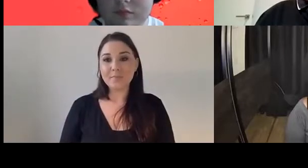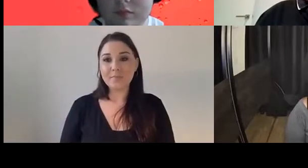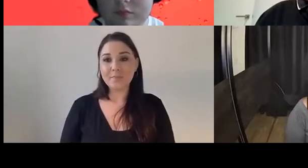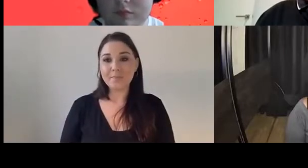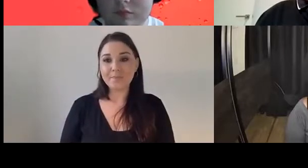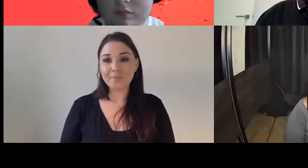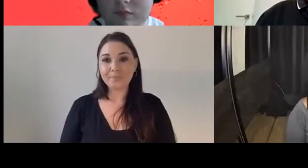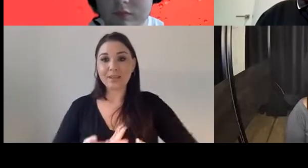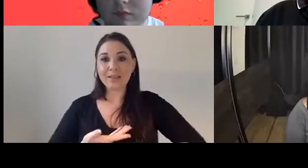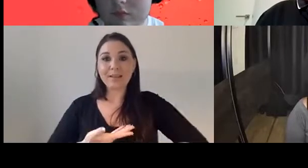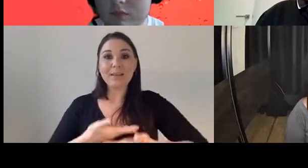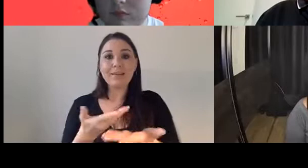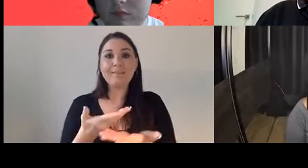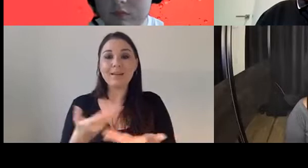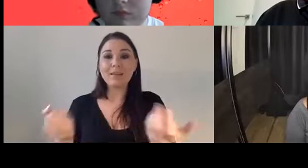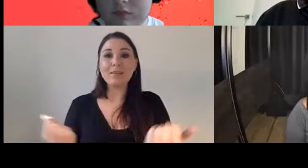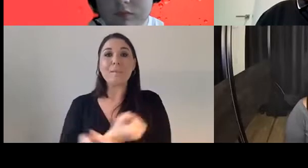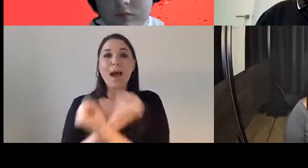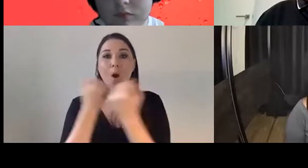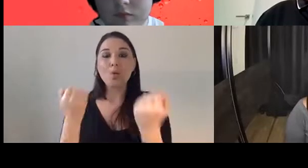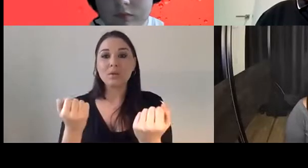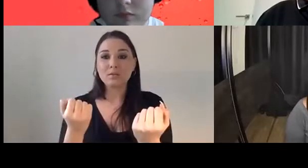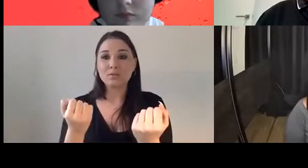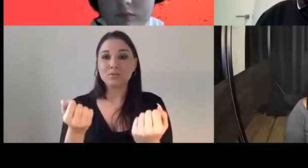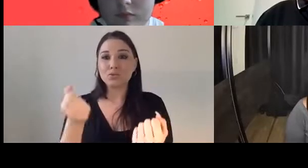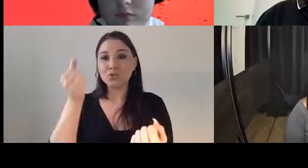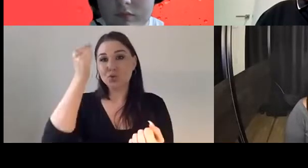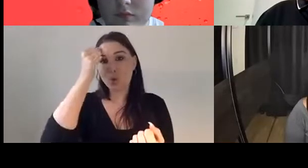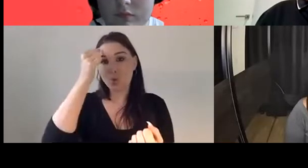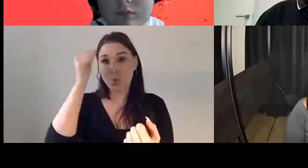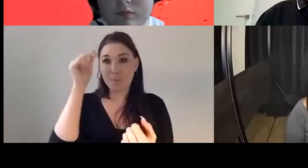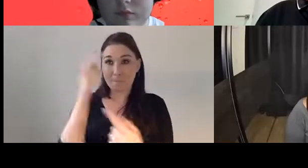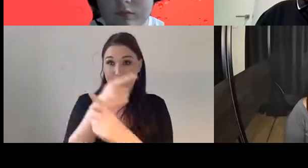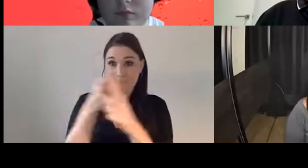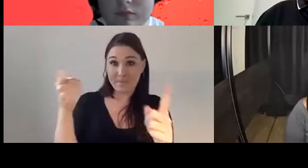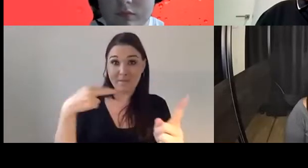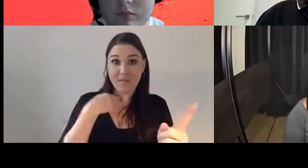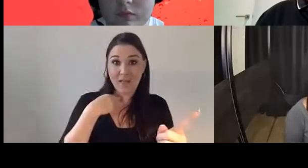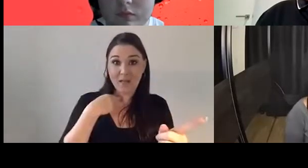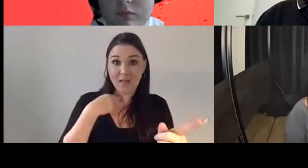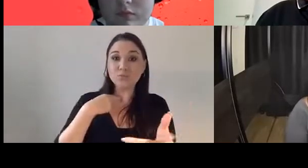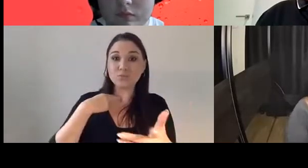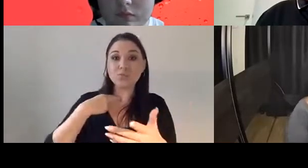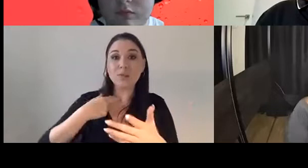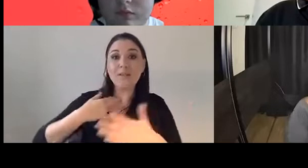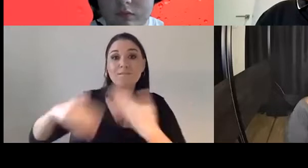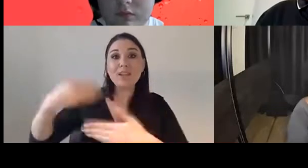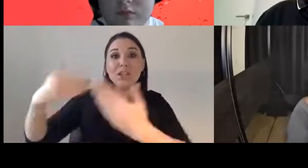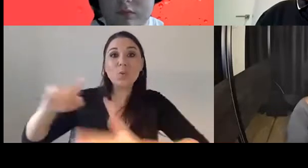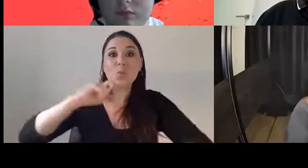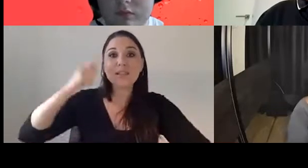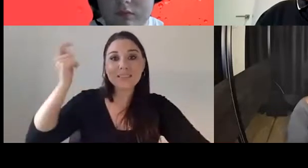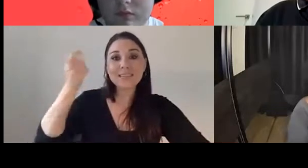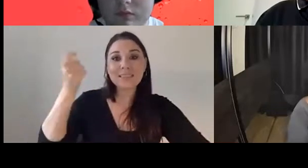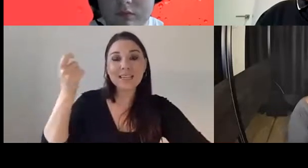give the power to know that even if they fail, they will succeed eventually, and letting them know that